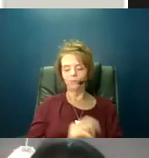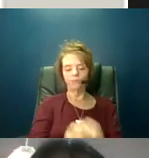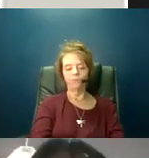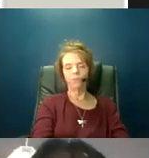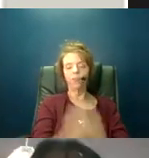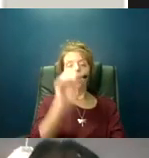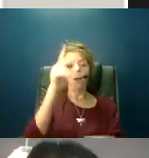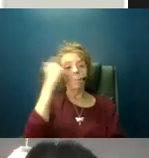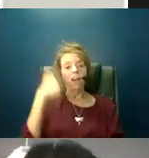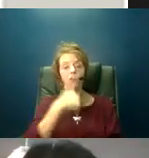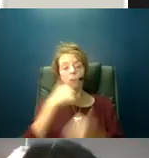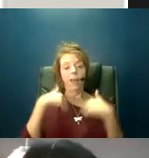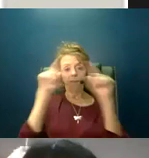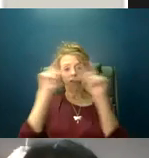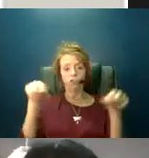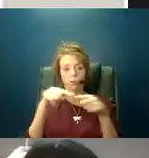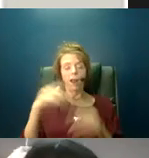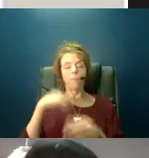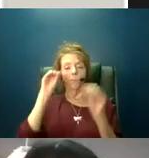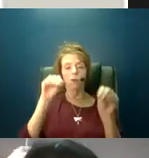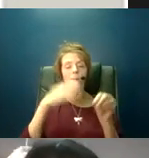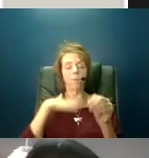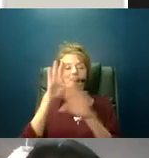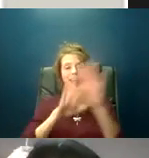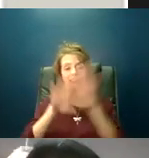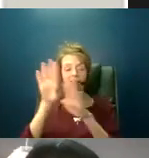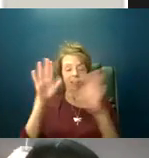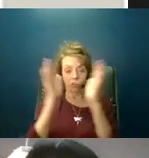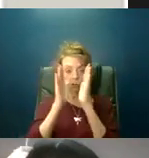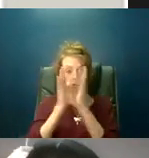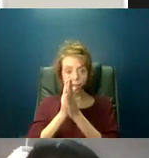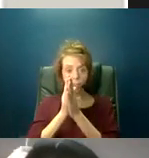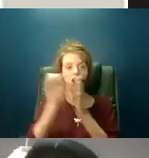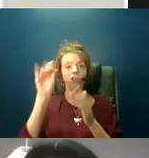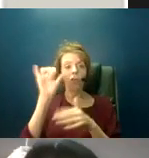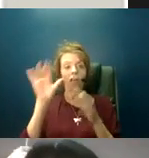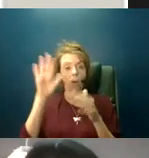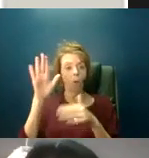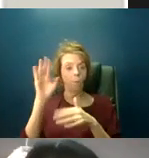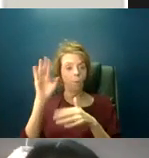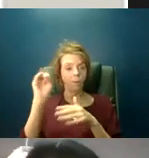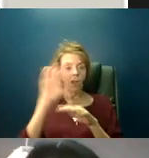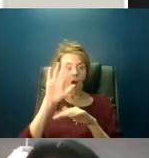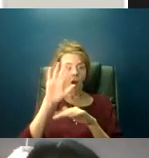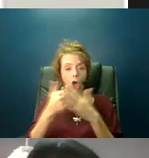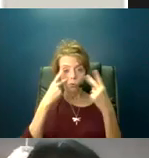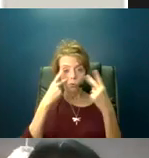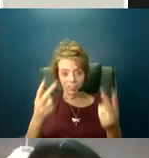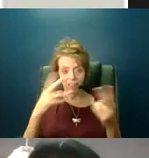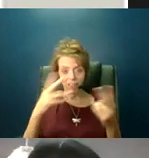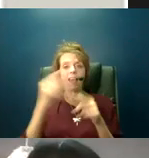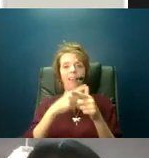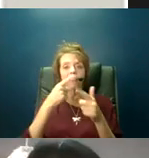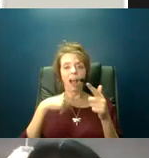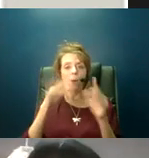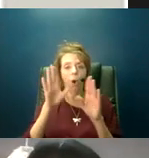Because we have a screen, I'm going to put my hands close to the screen together. So that would be all you see. And then I'm going to open